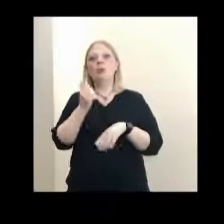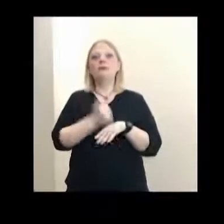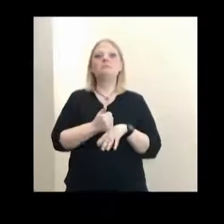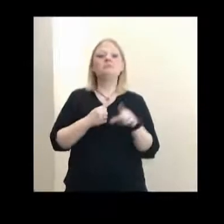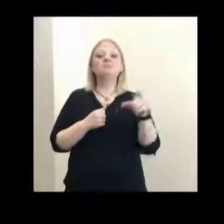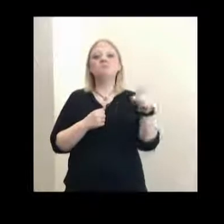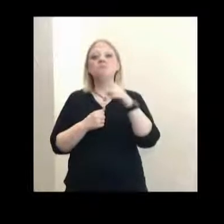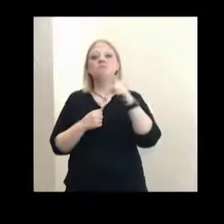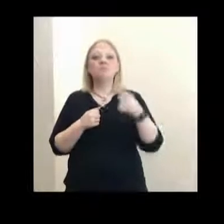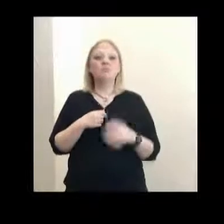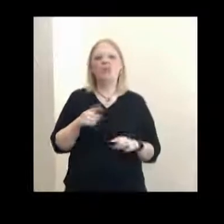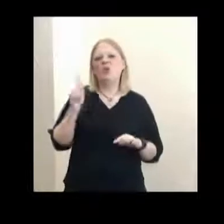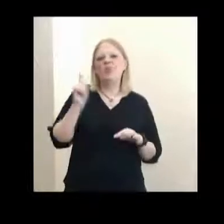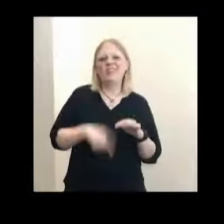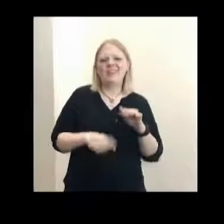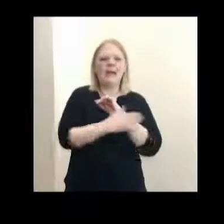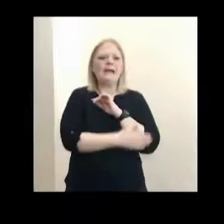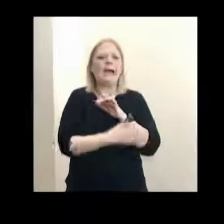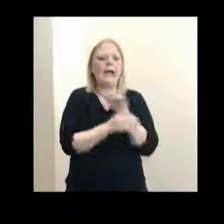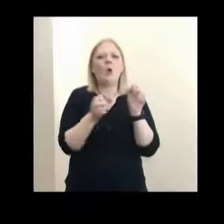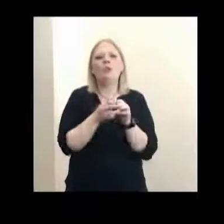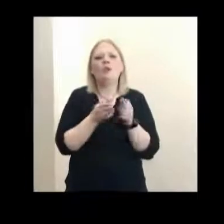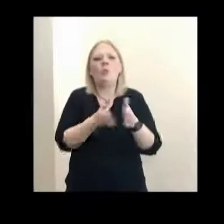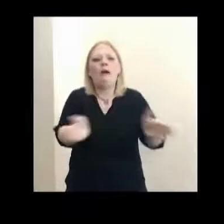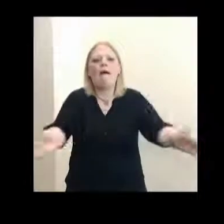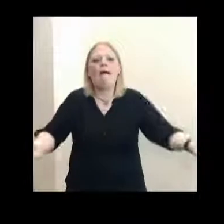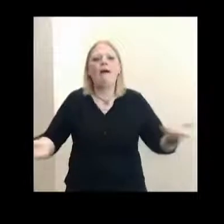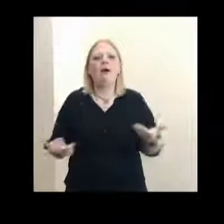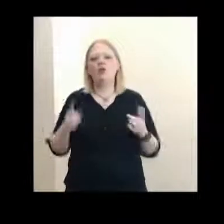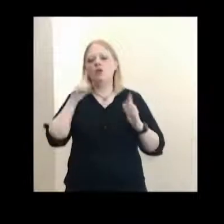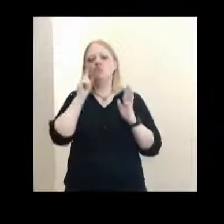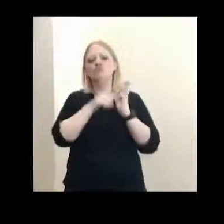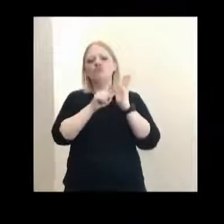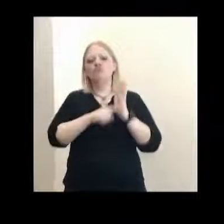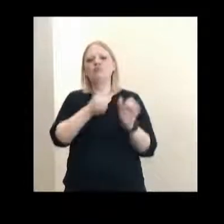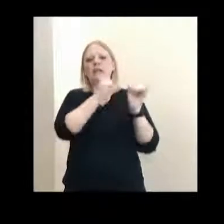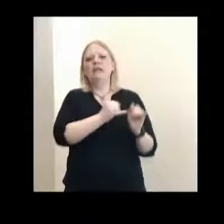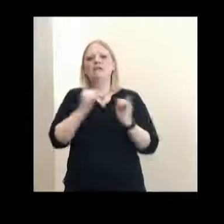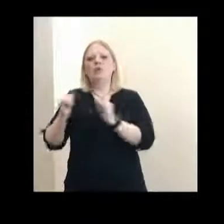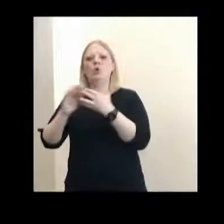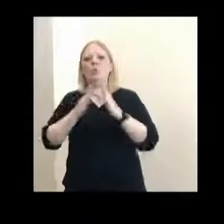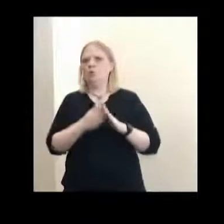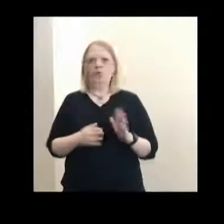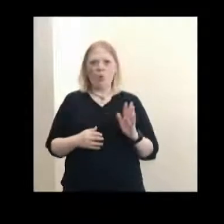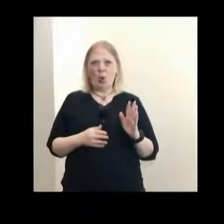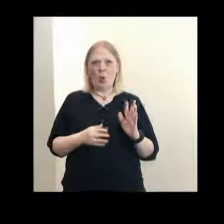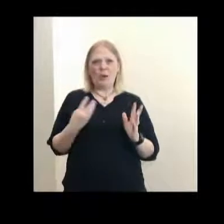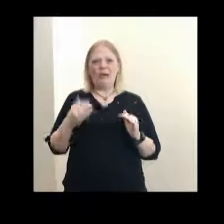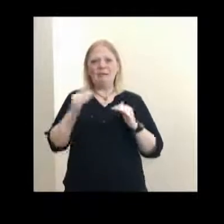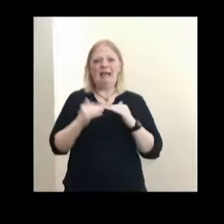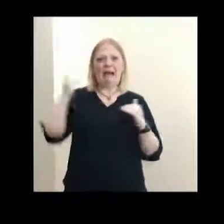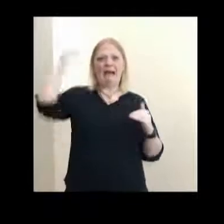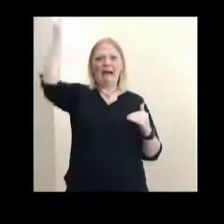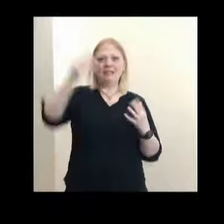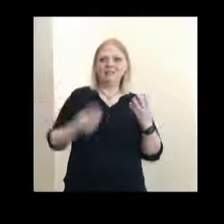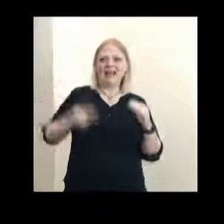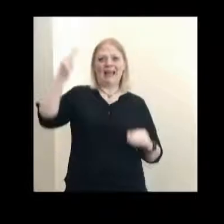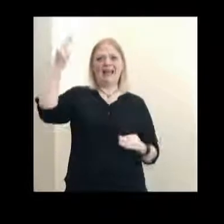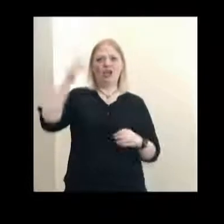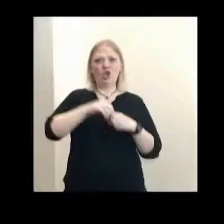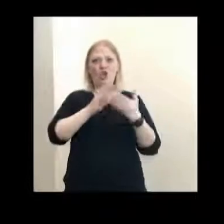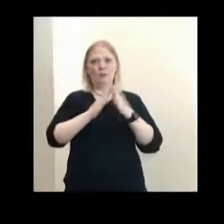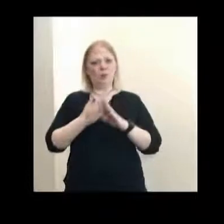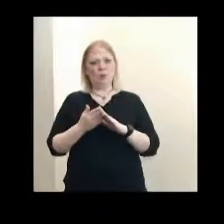are like, oh, you can't do a countywide basis. You got to look at it on a community basis. It's higher. It's much higher in some communities. And as I